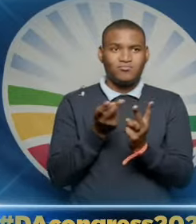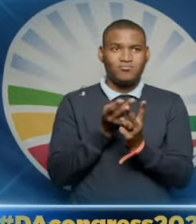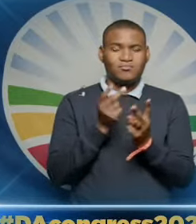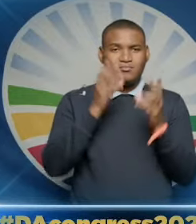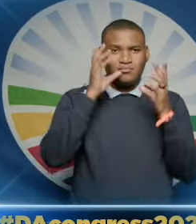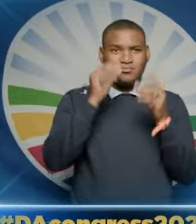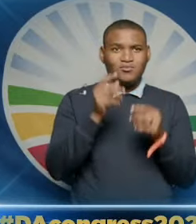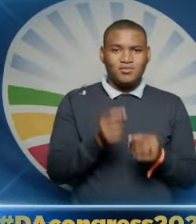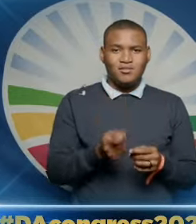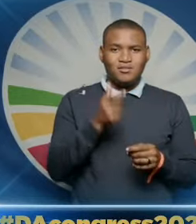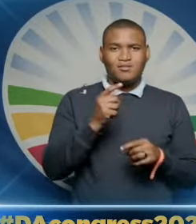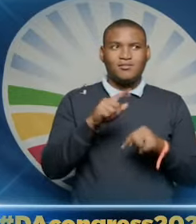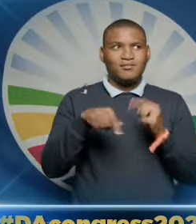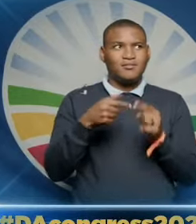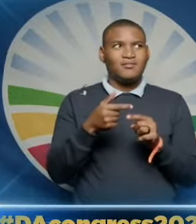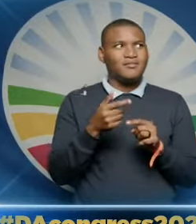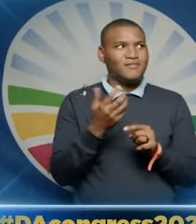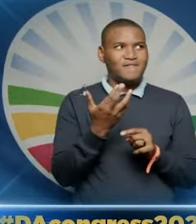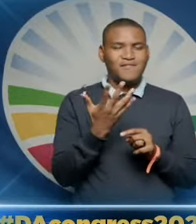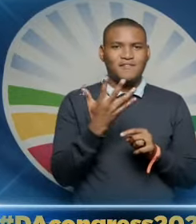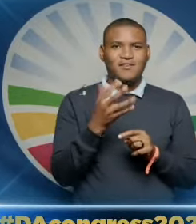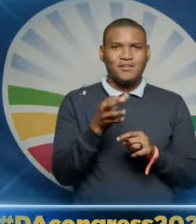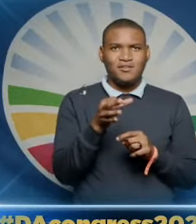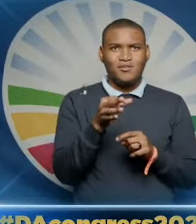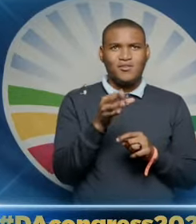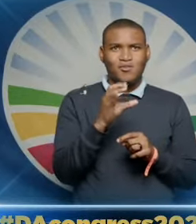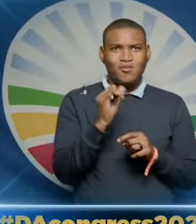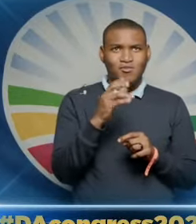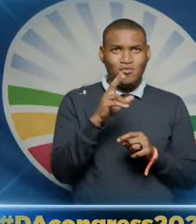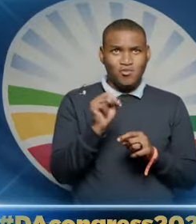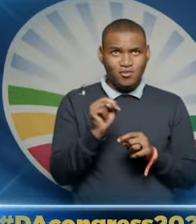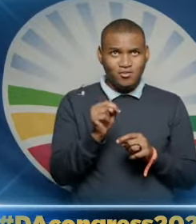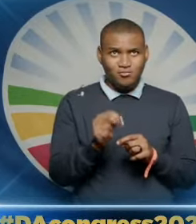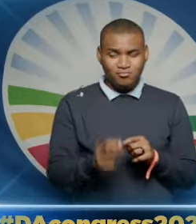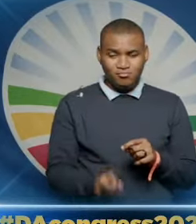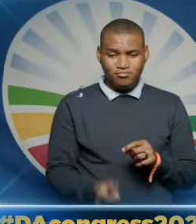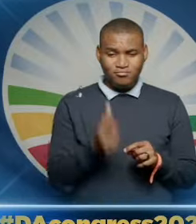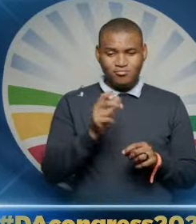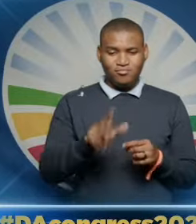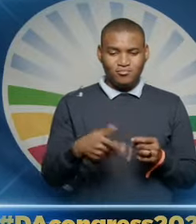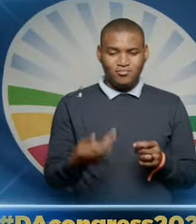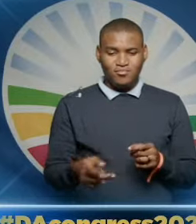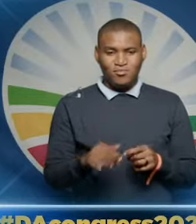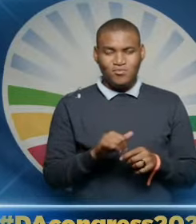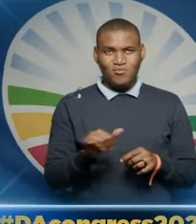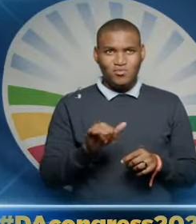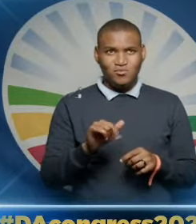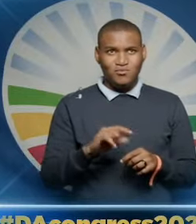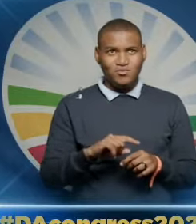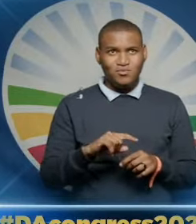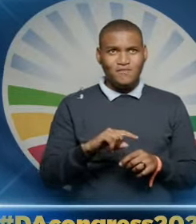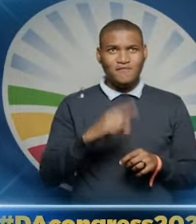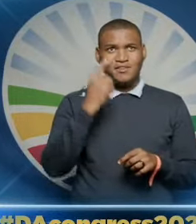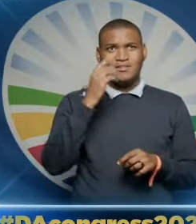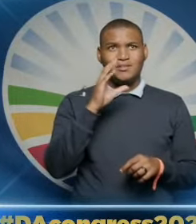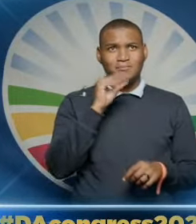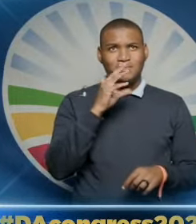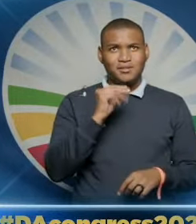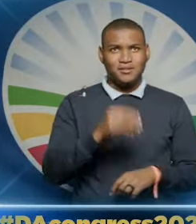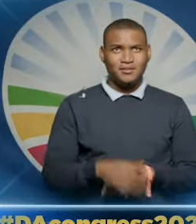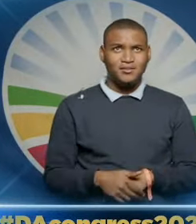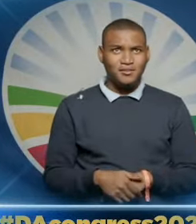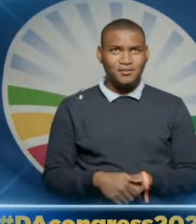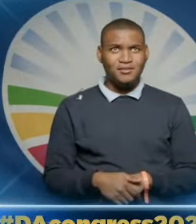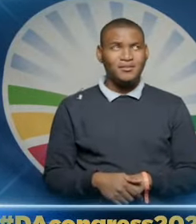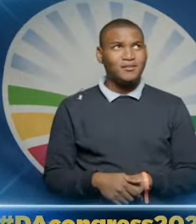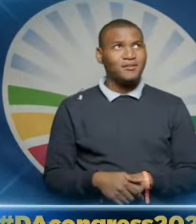the speaking order. So please come a little bit closer, John and Mpho. Okay, so candidates, you'll see this